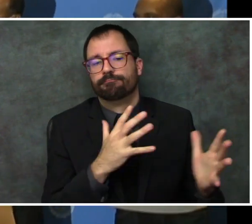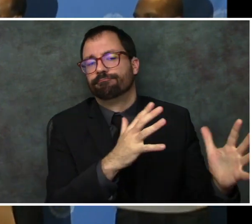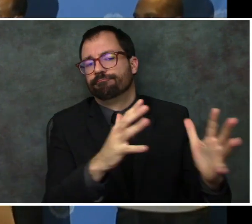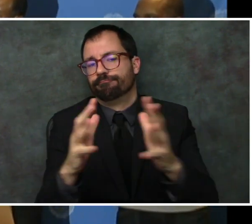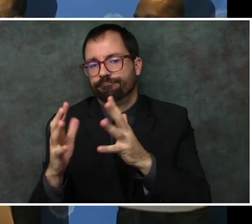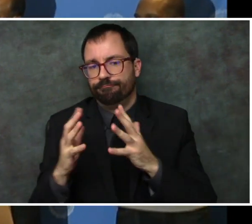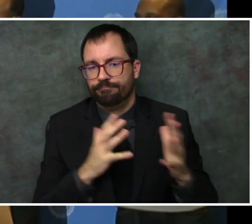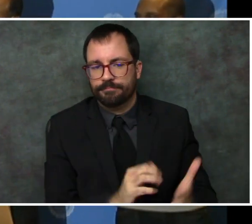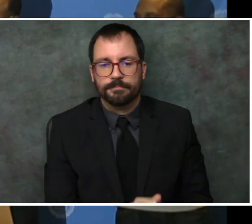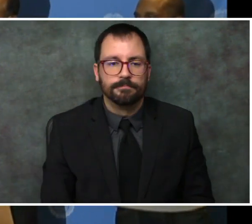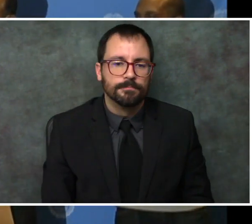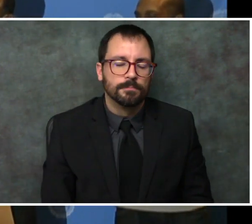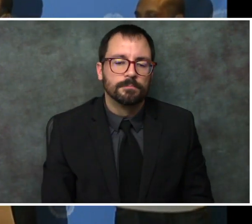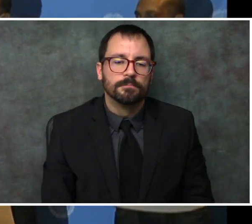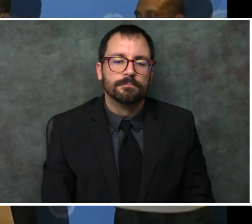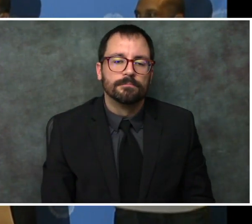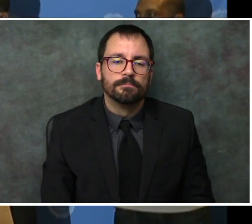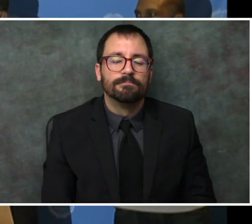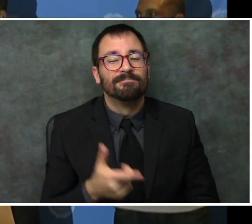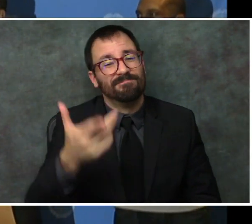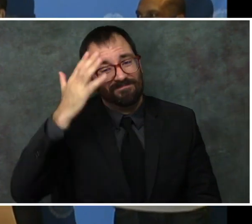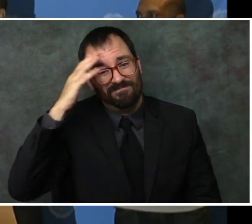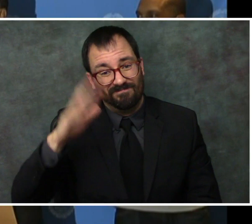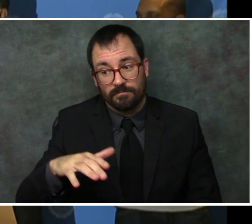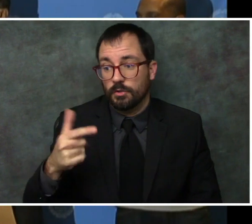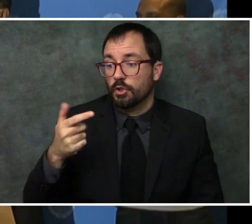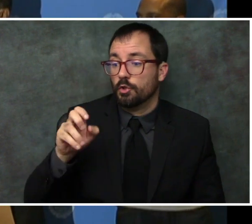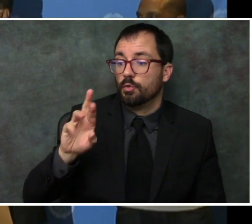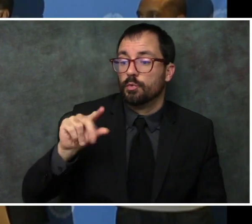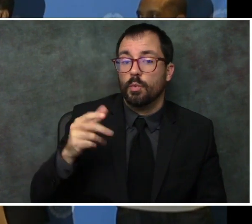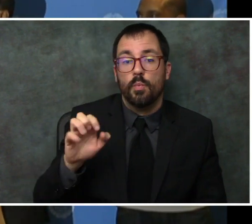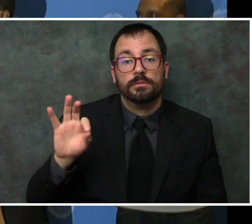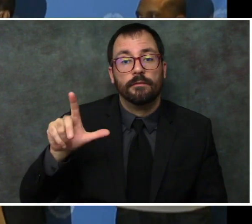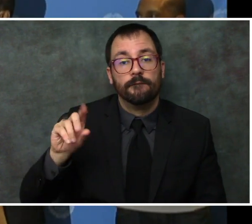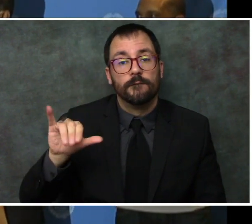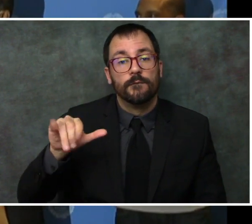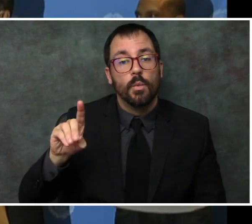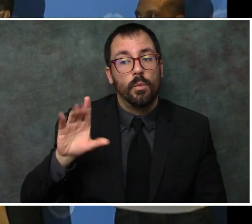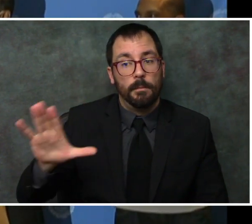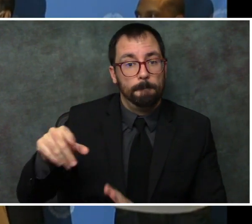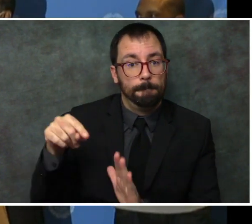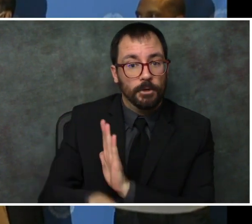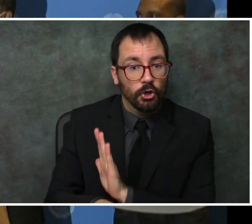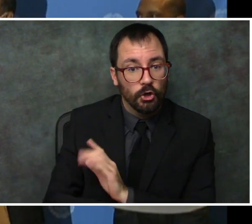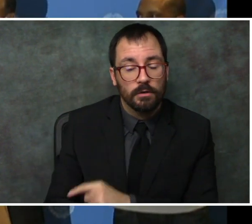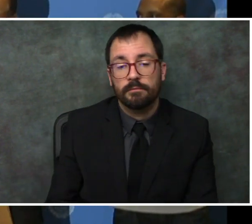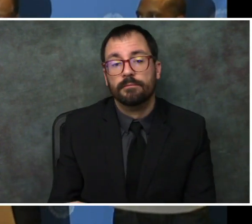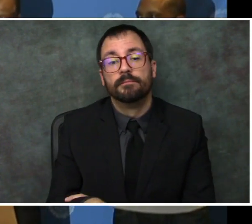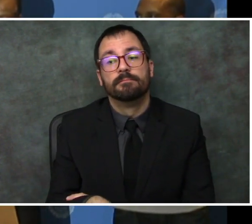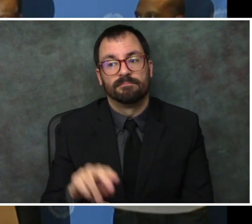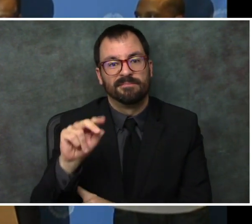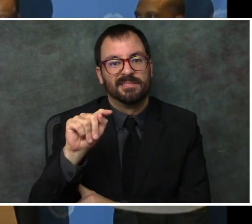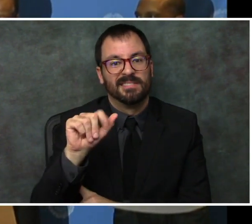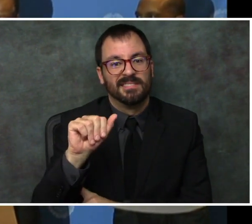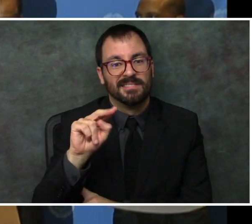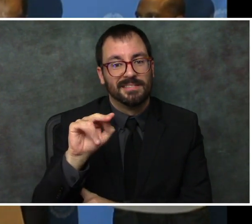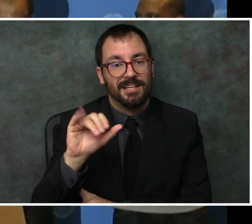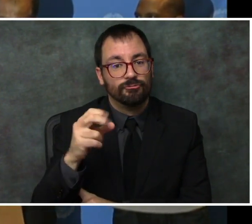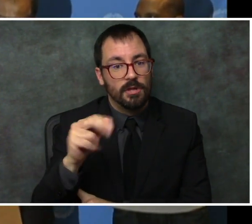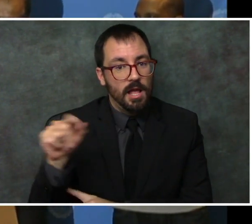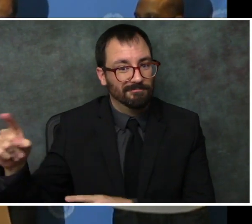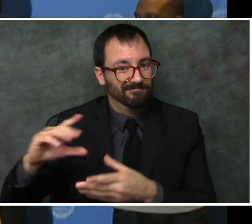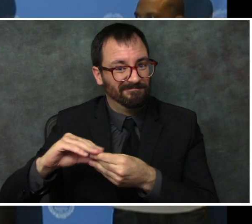After George Floyd's murder, and Tanisha references, the black community in Boston spoke clearly. They spoke on the